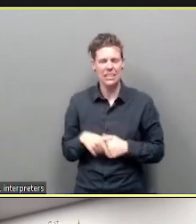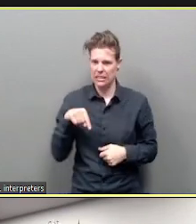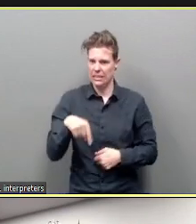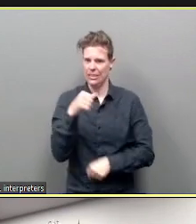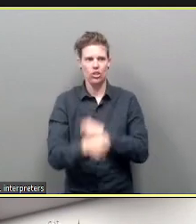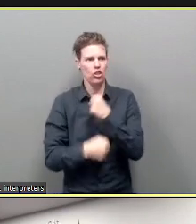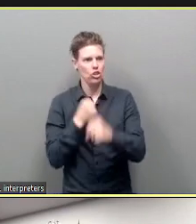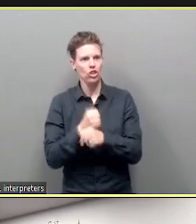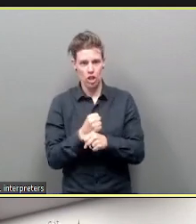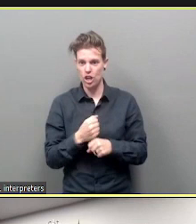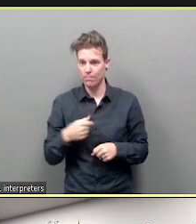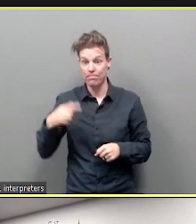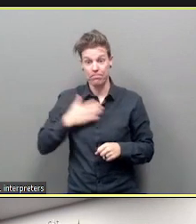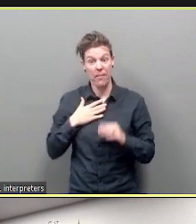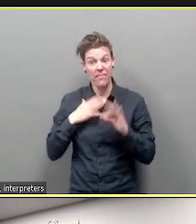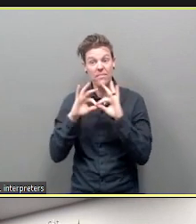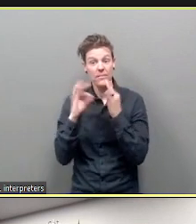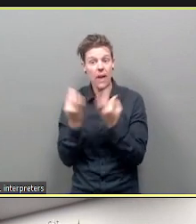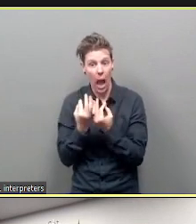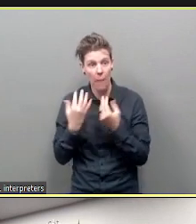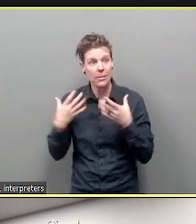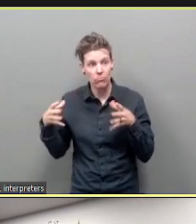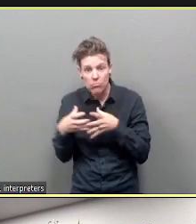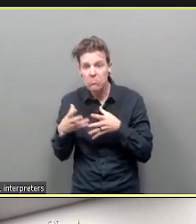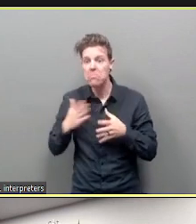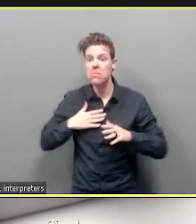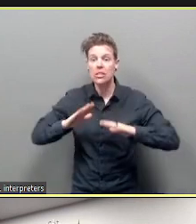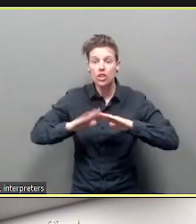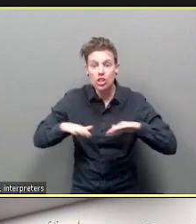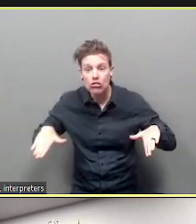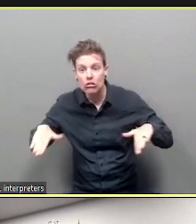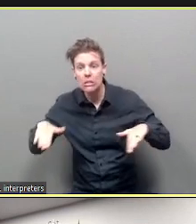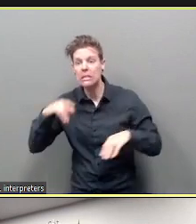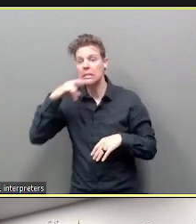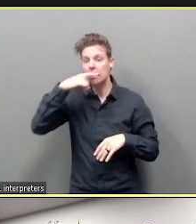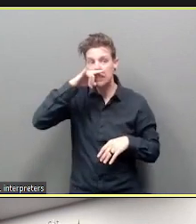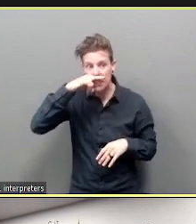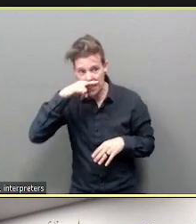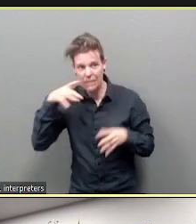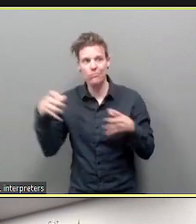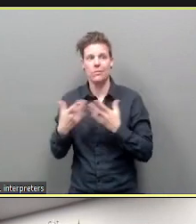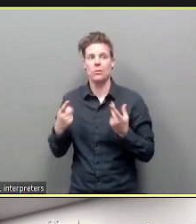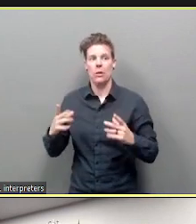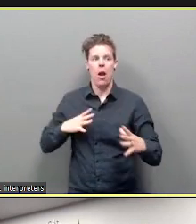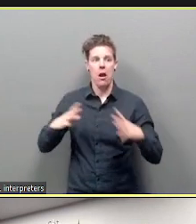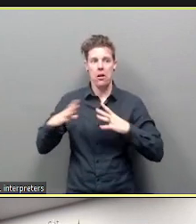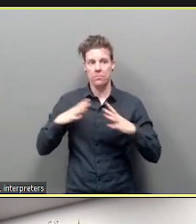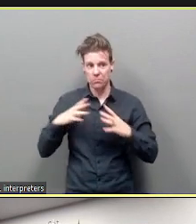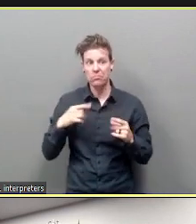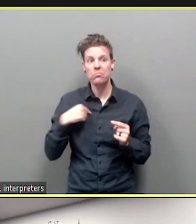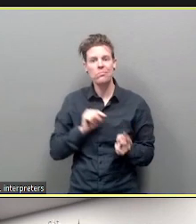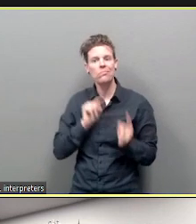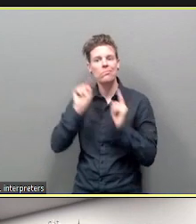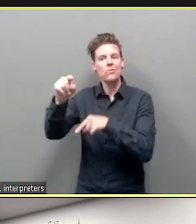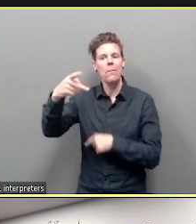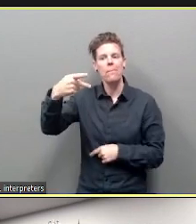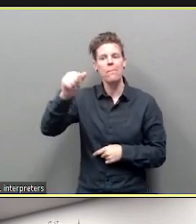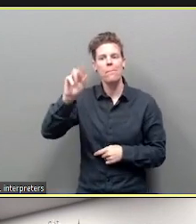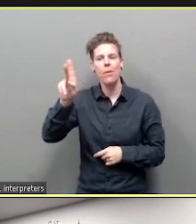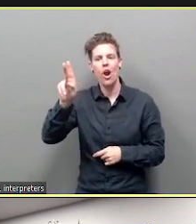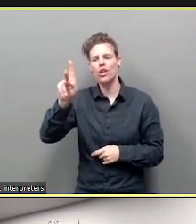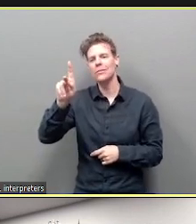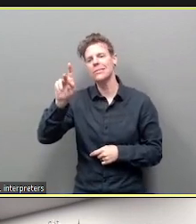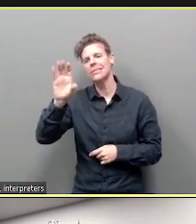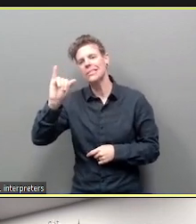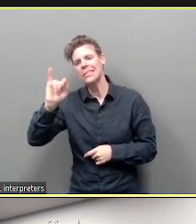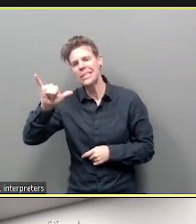Most of my kids ski, and we met in Park City, Utah. And just